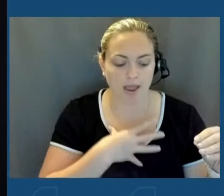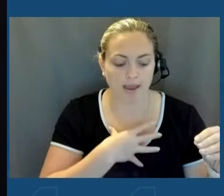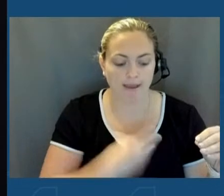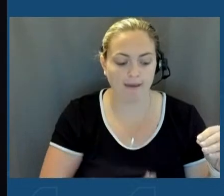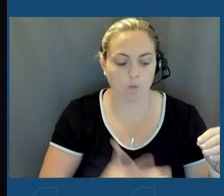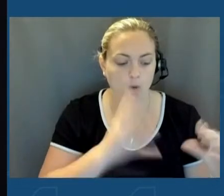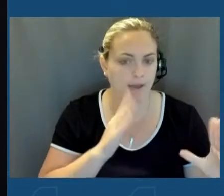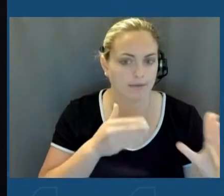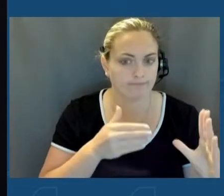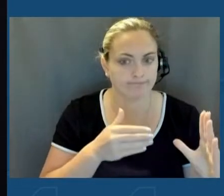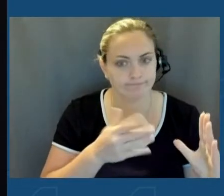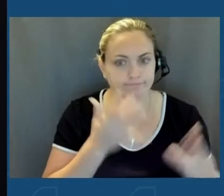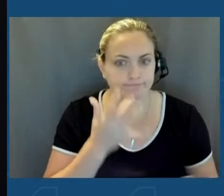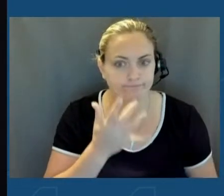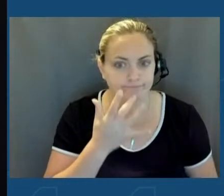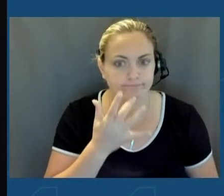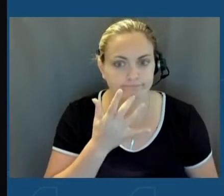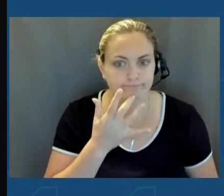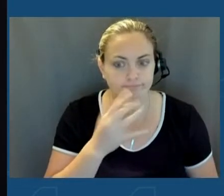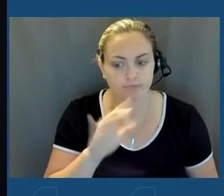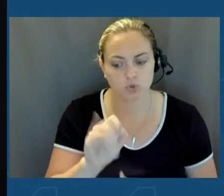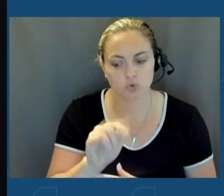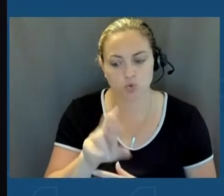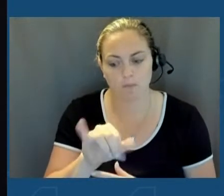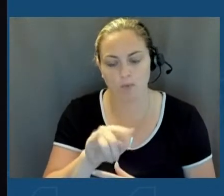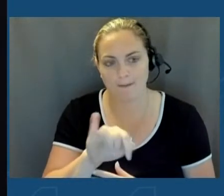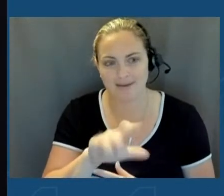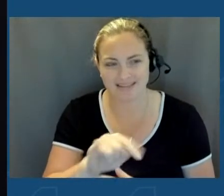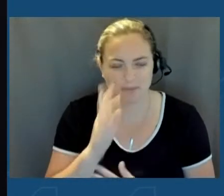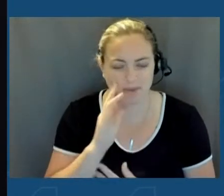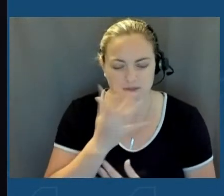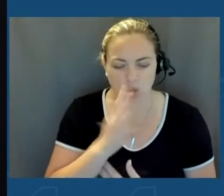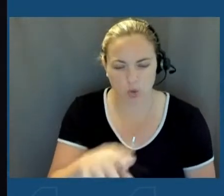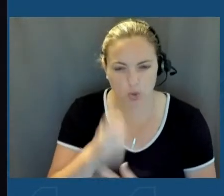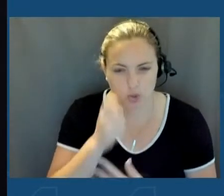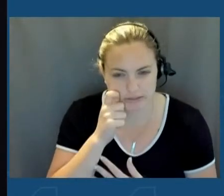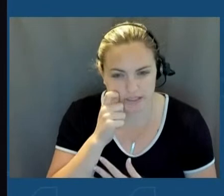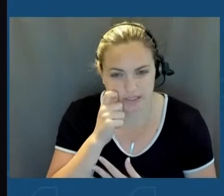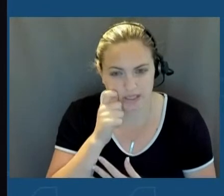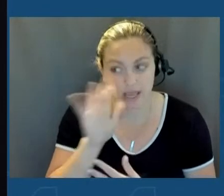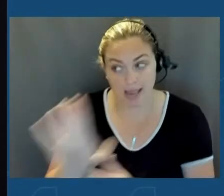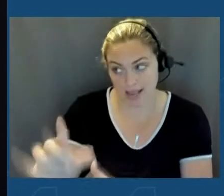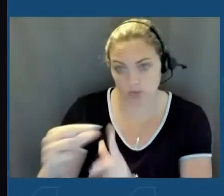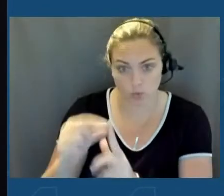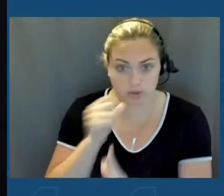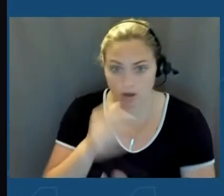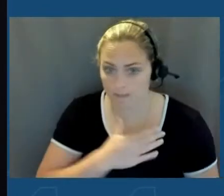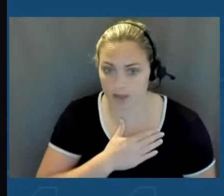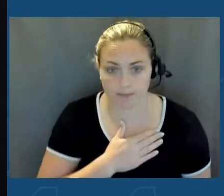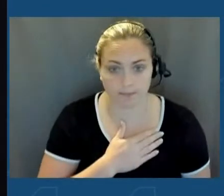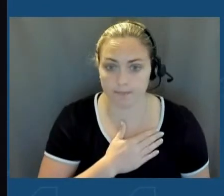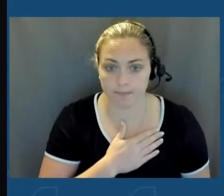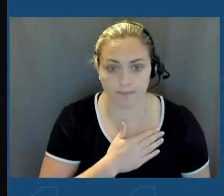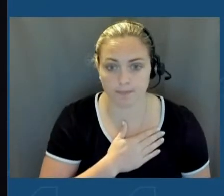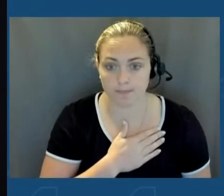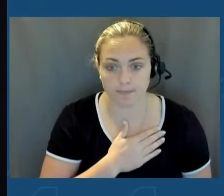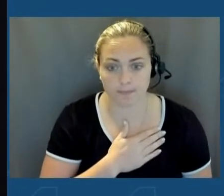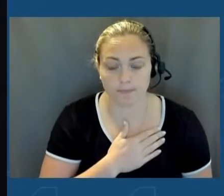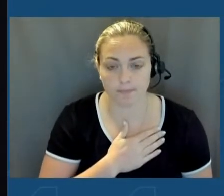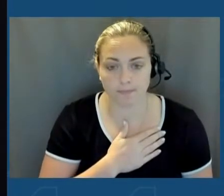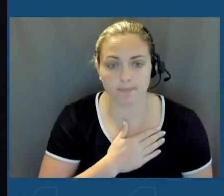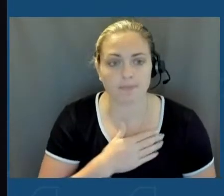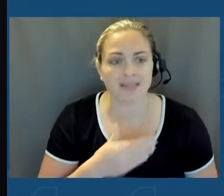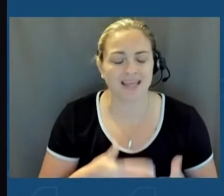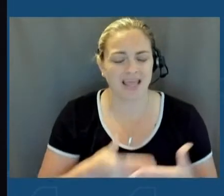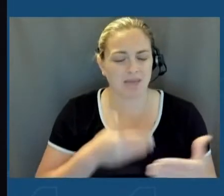supremacist, literally because of the color of their skin. His words, not mine. And yet, before these wounds even